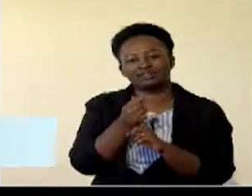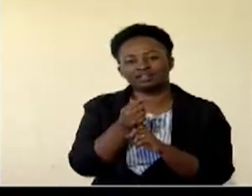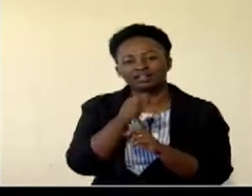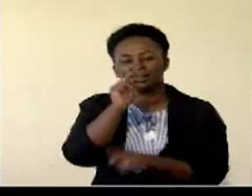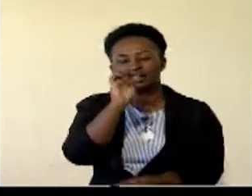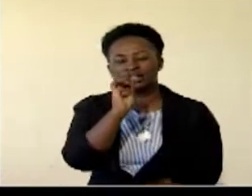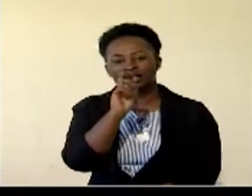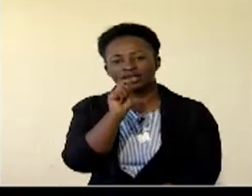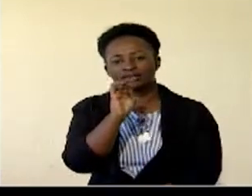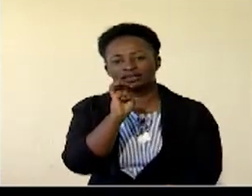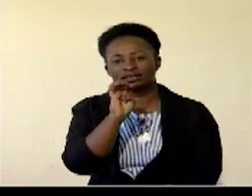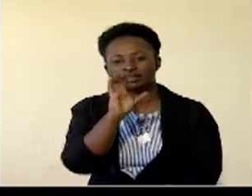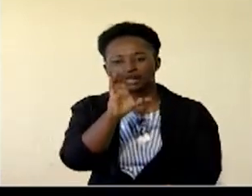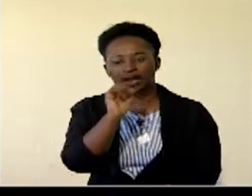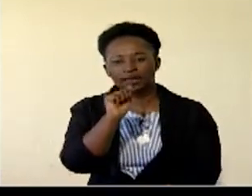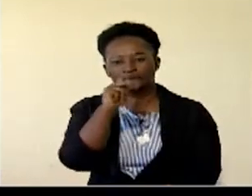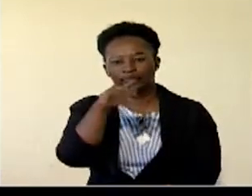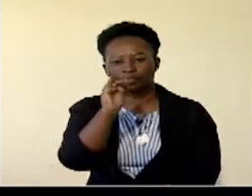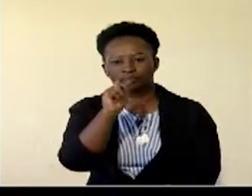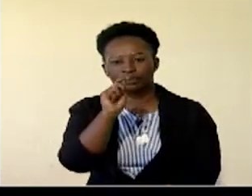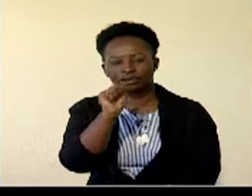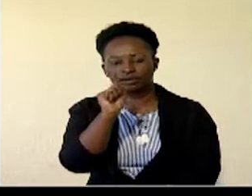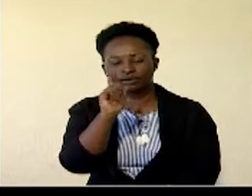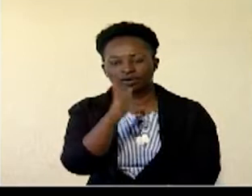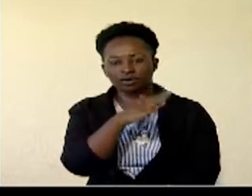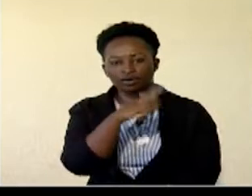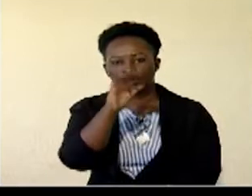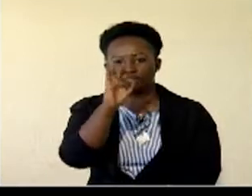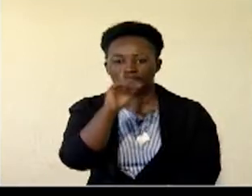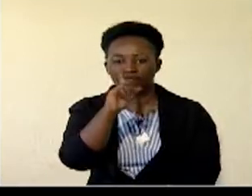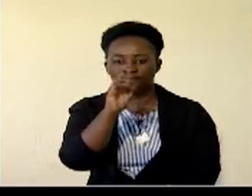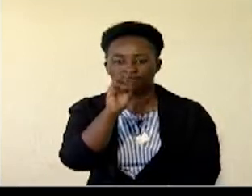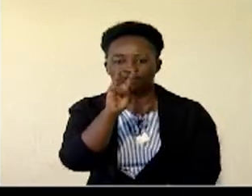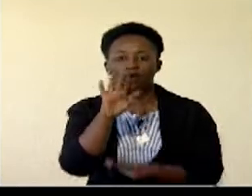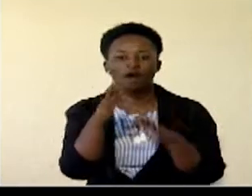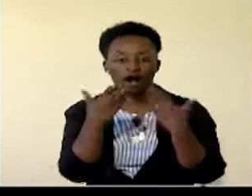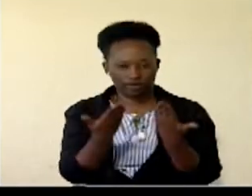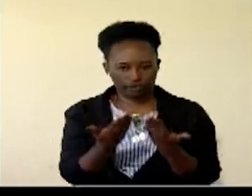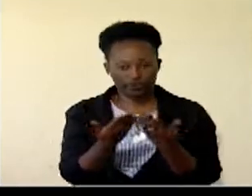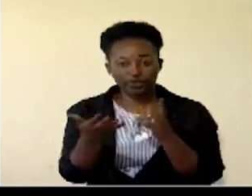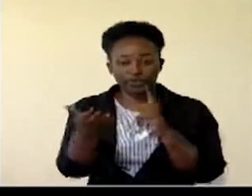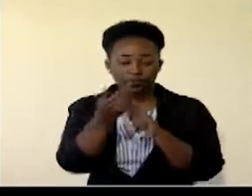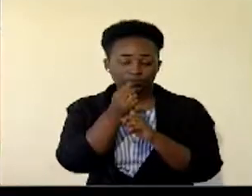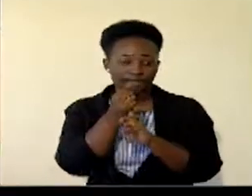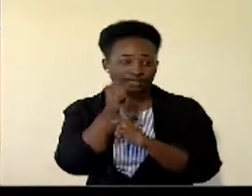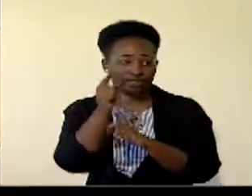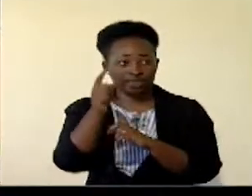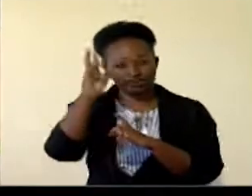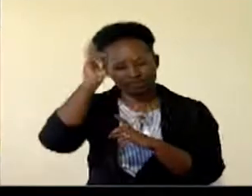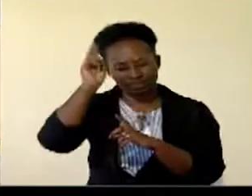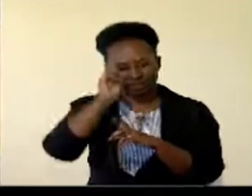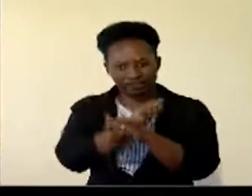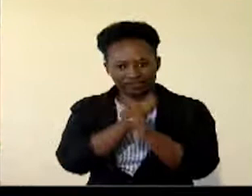the net capital flow, you remember very well, learners, to get the net capital